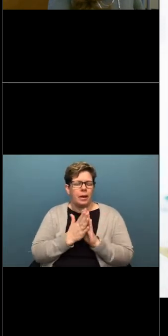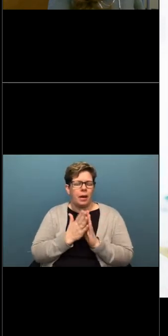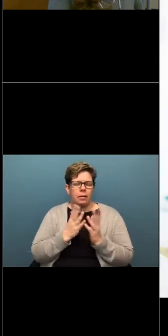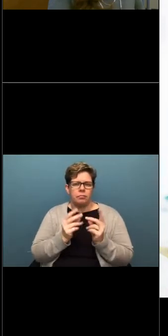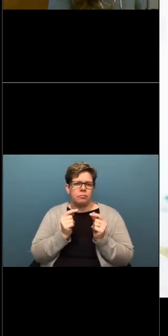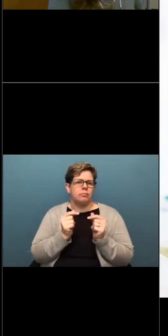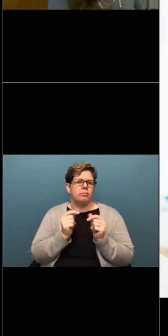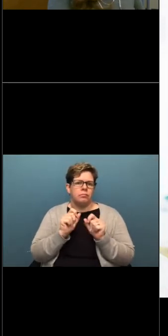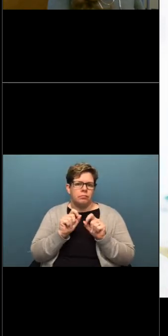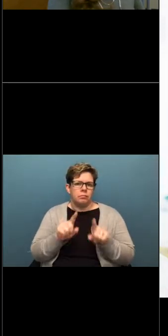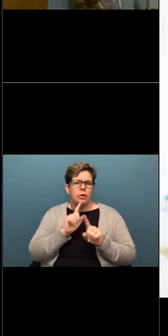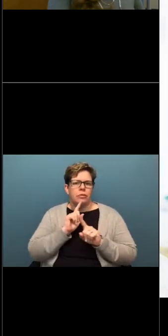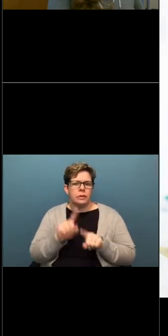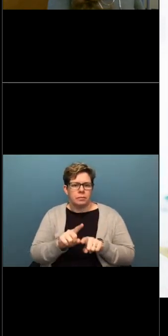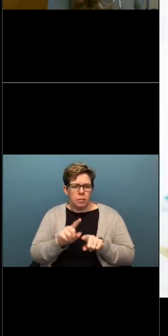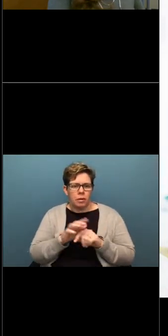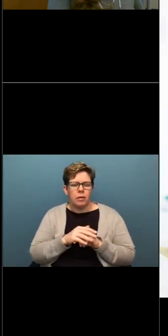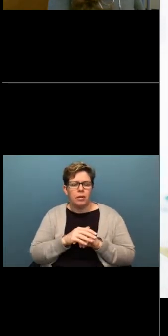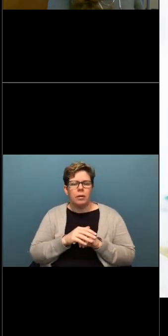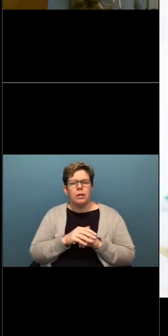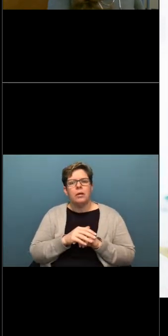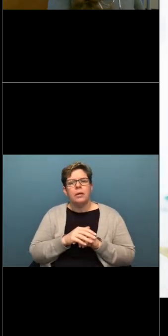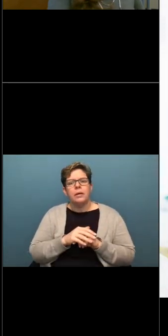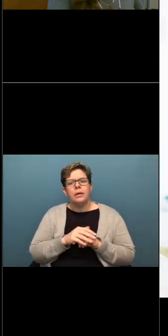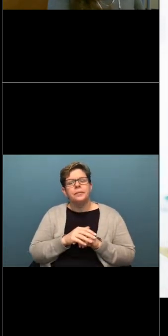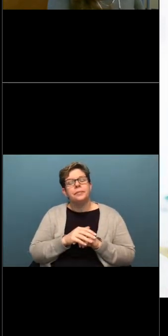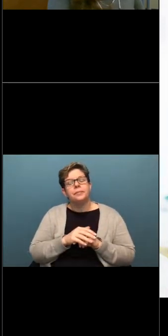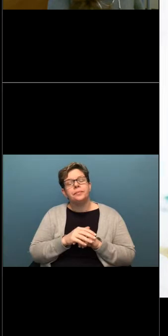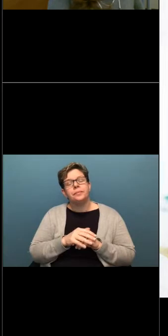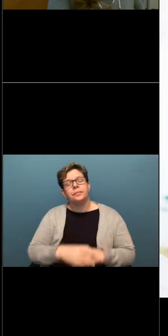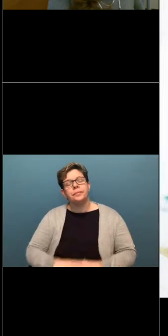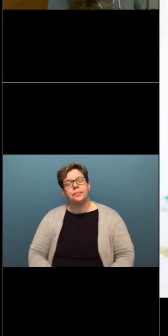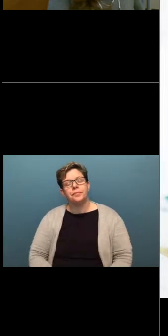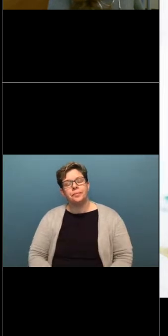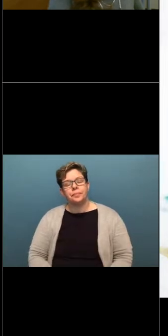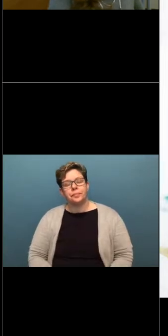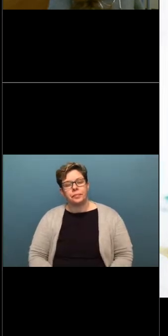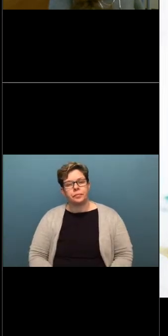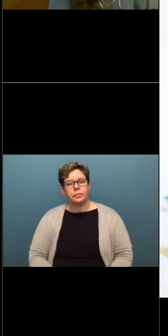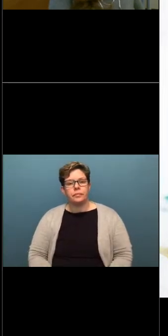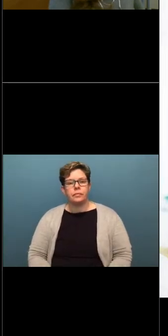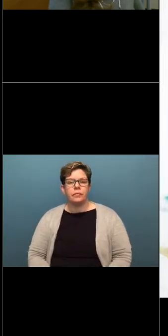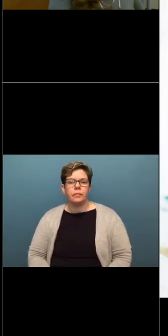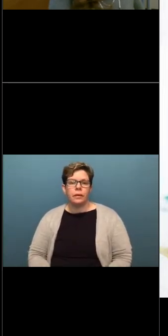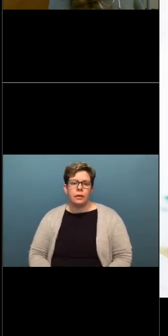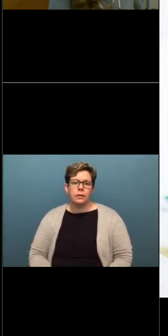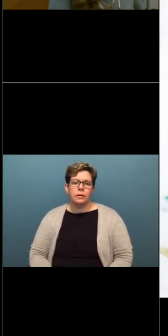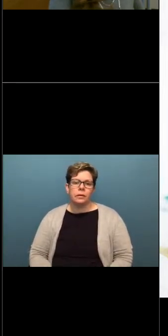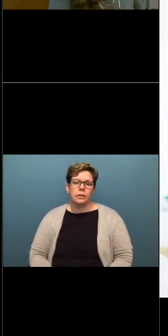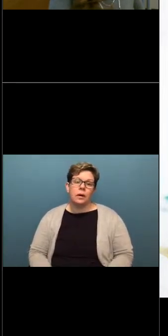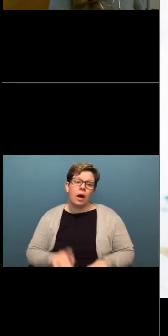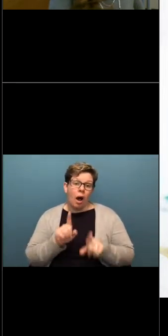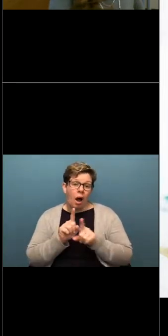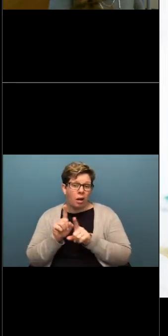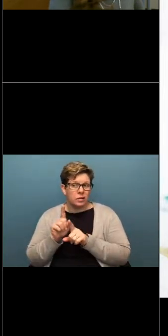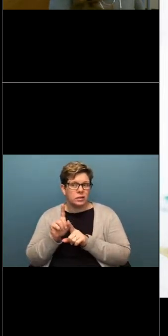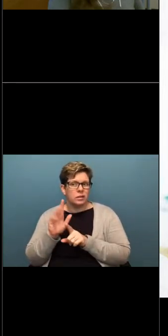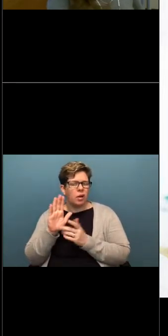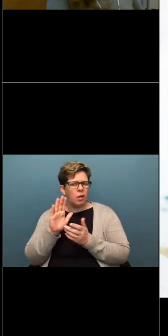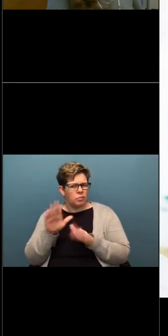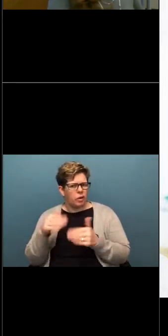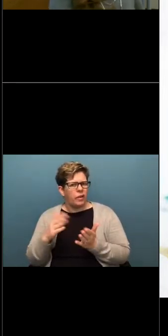you. I think it's also important to know or understand anything your provider wants you to pay attention to between visits as